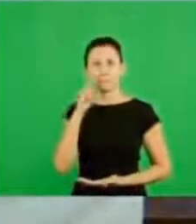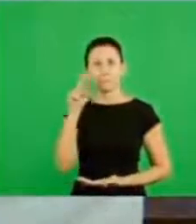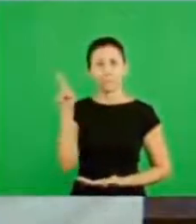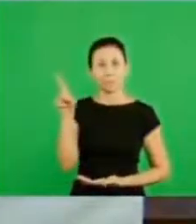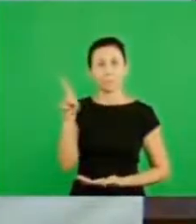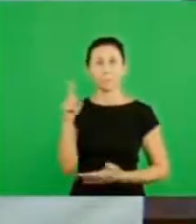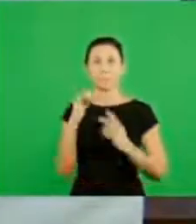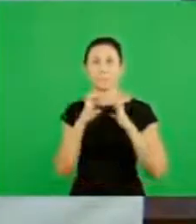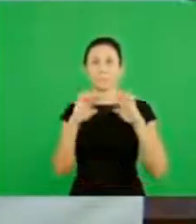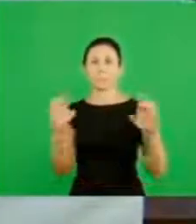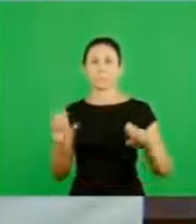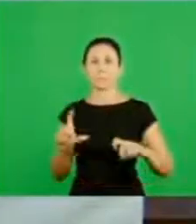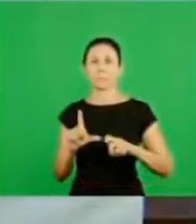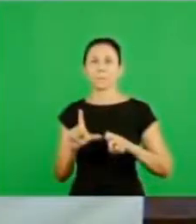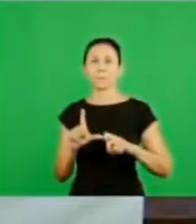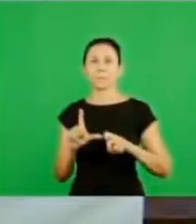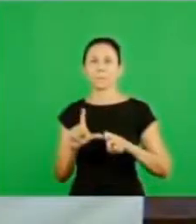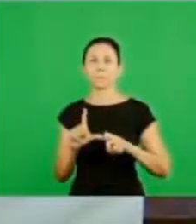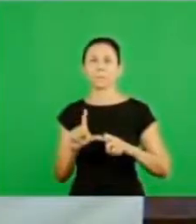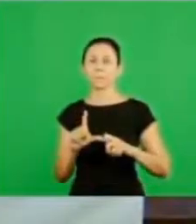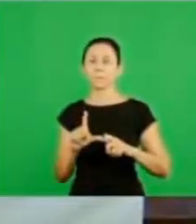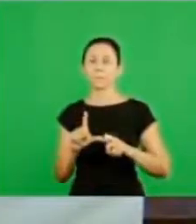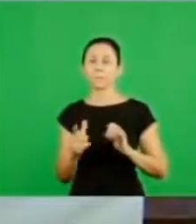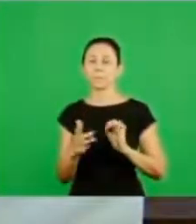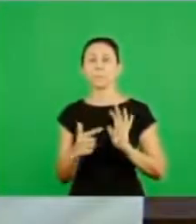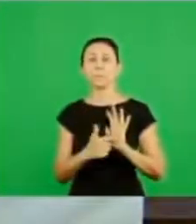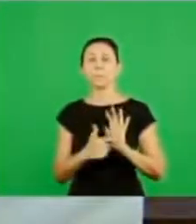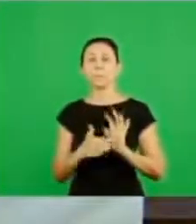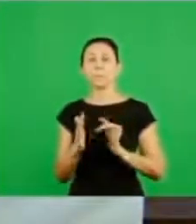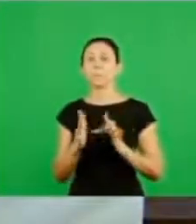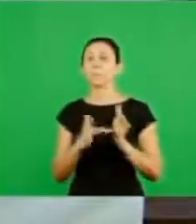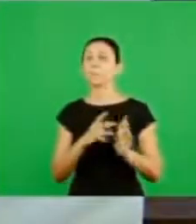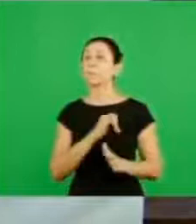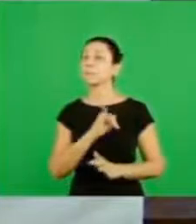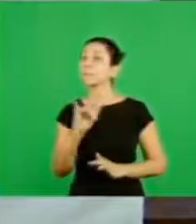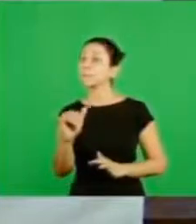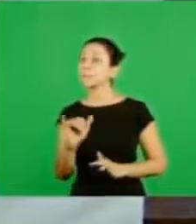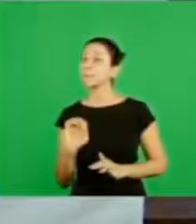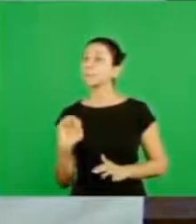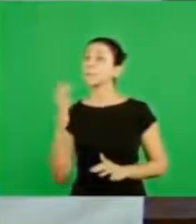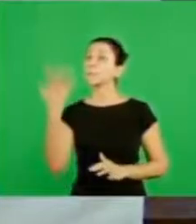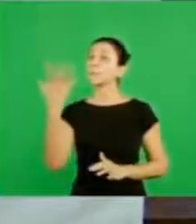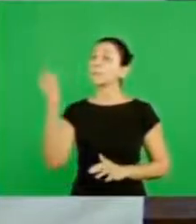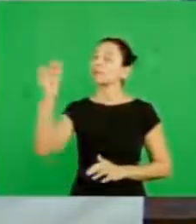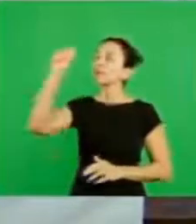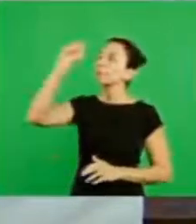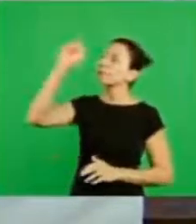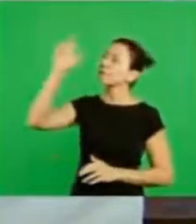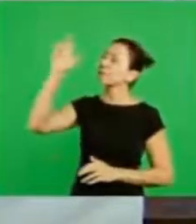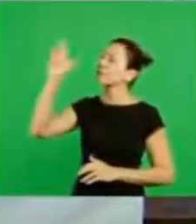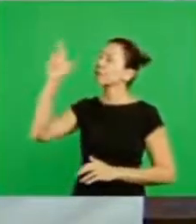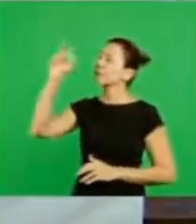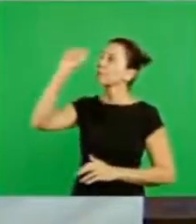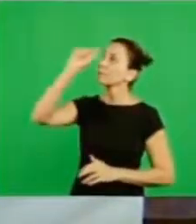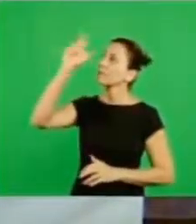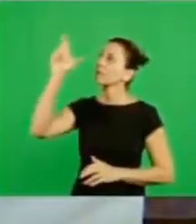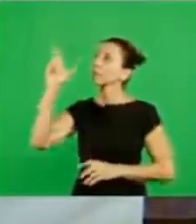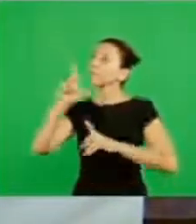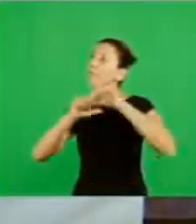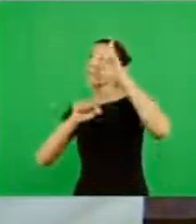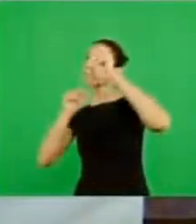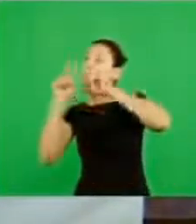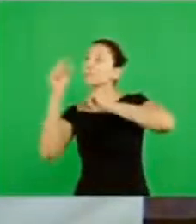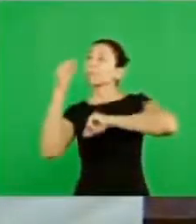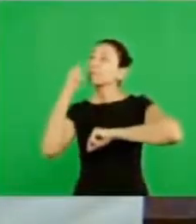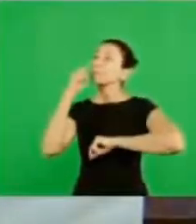men of faith. So we see here, look, now in Luke, let's see what Jesus says.